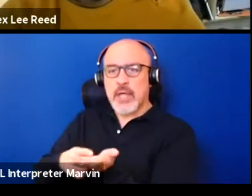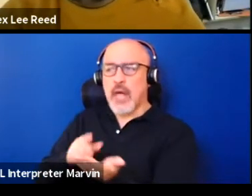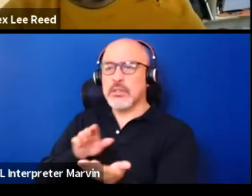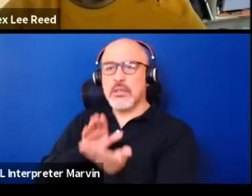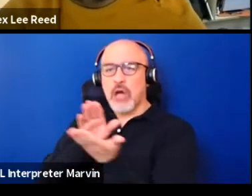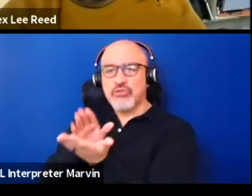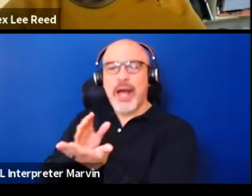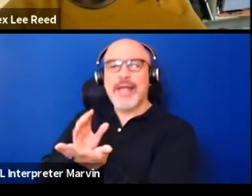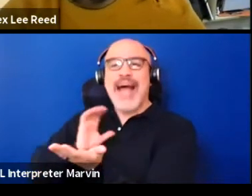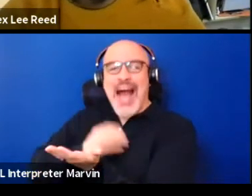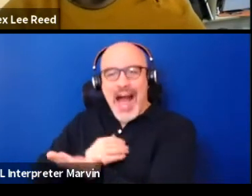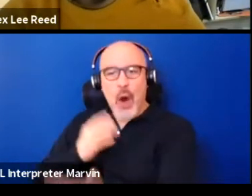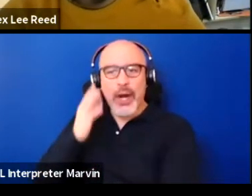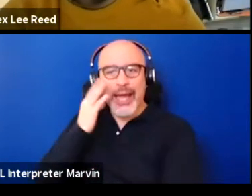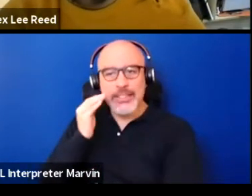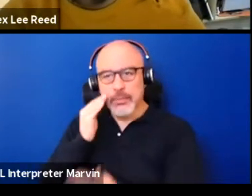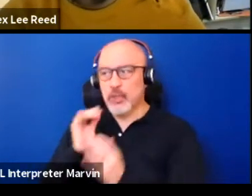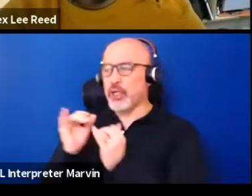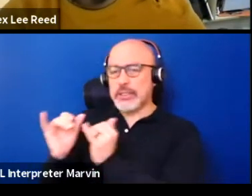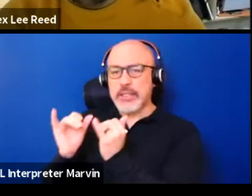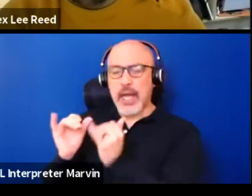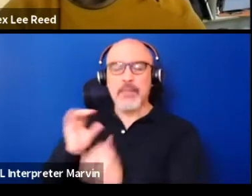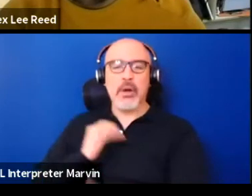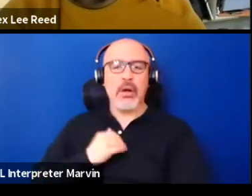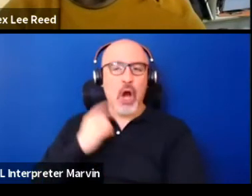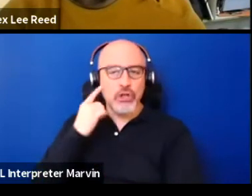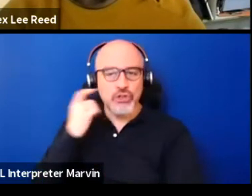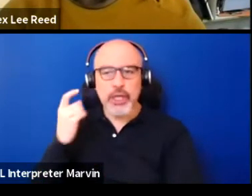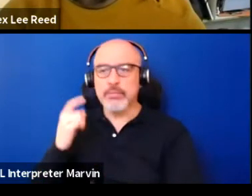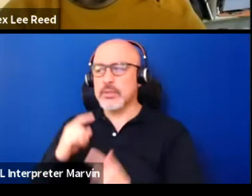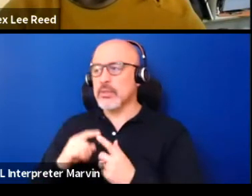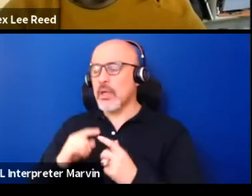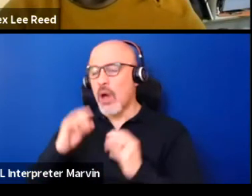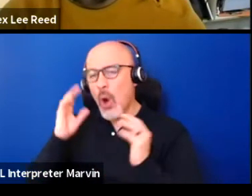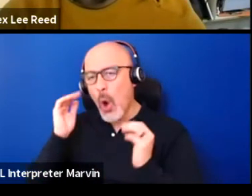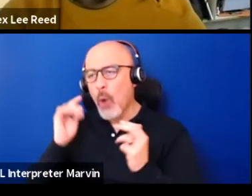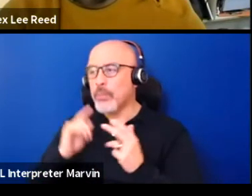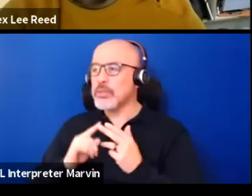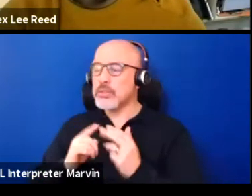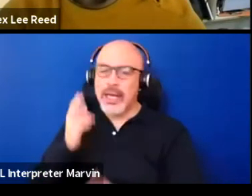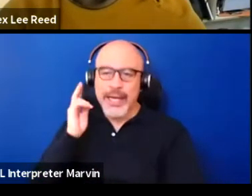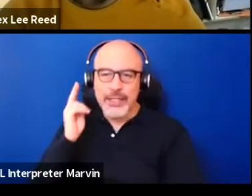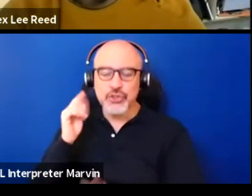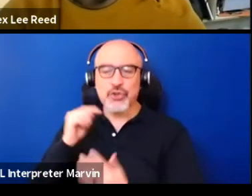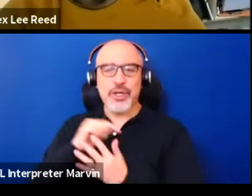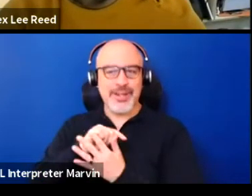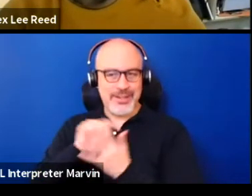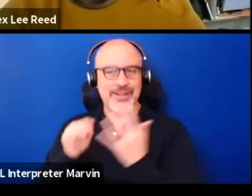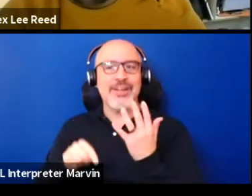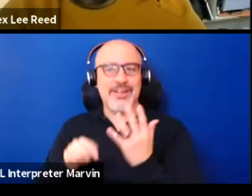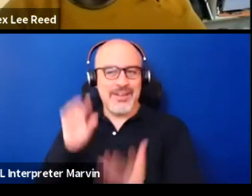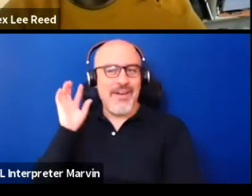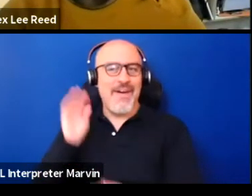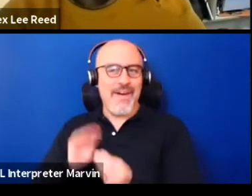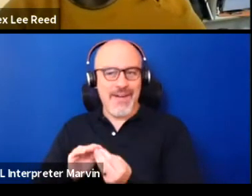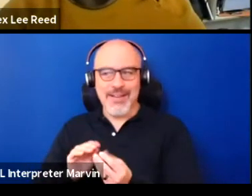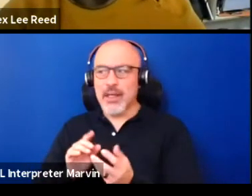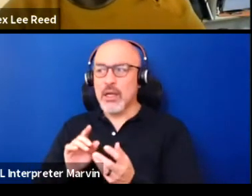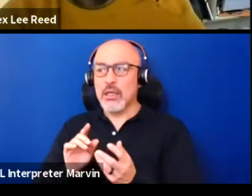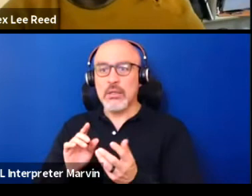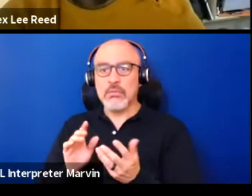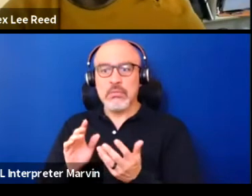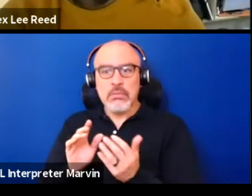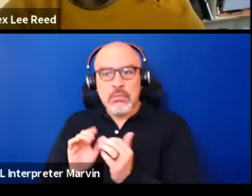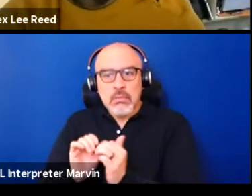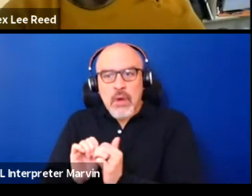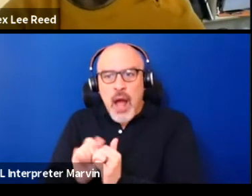experiences, our dreams, our hopes, our history. And however it does that, it doesn't